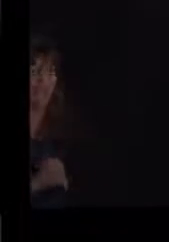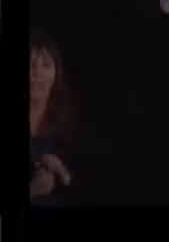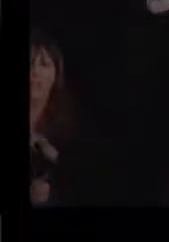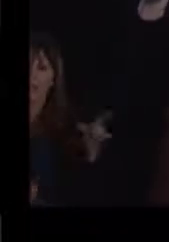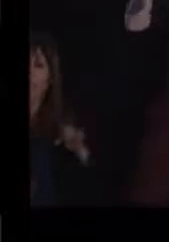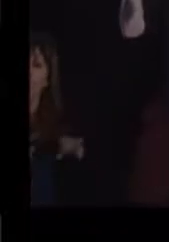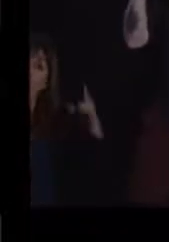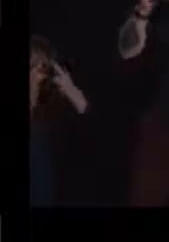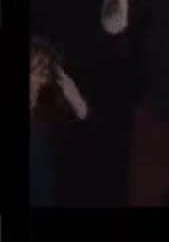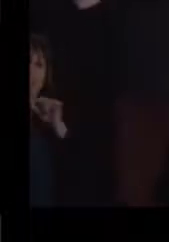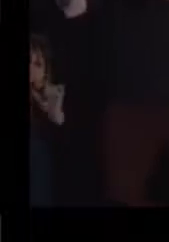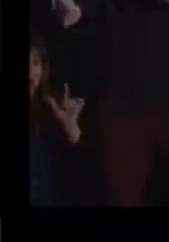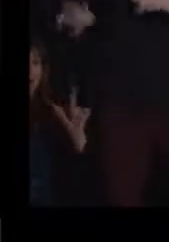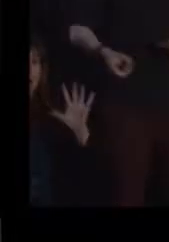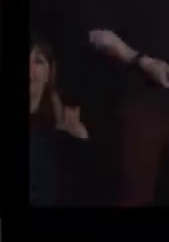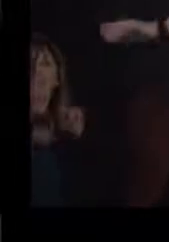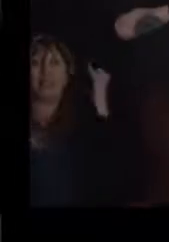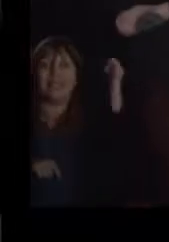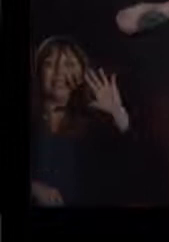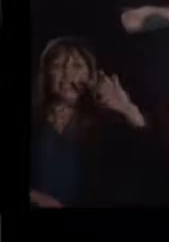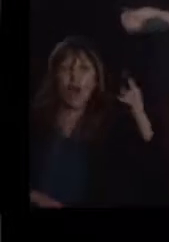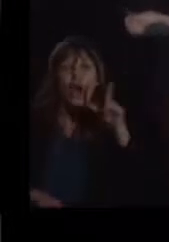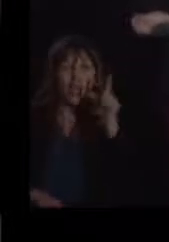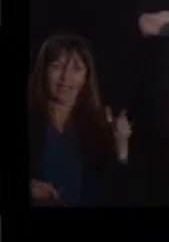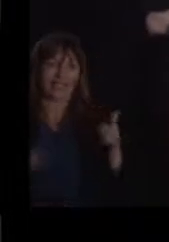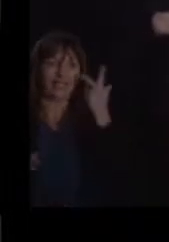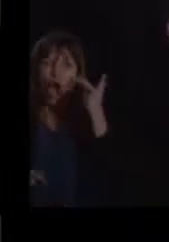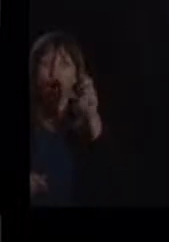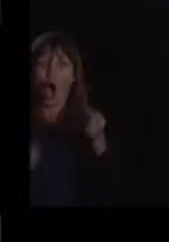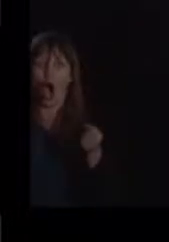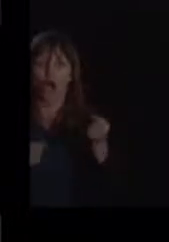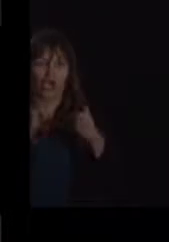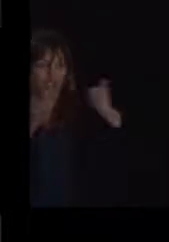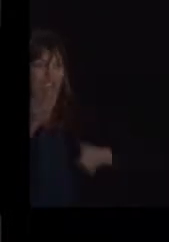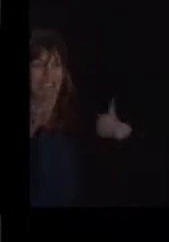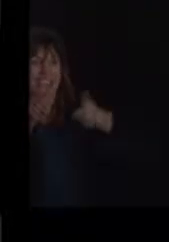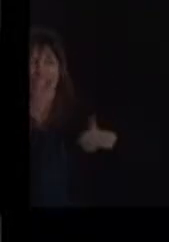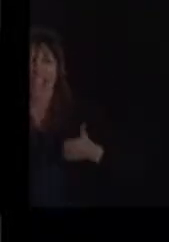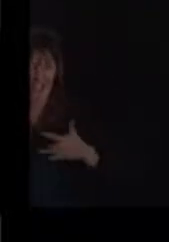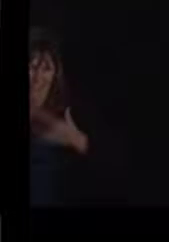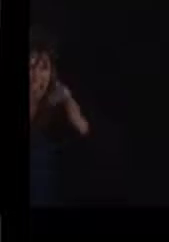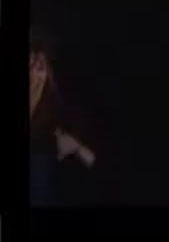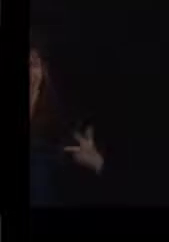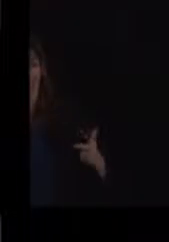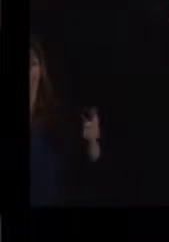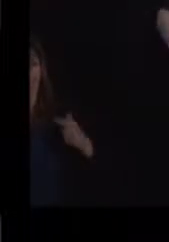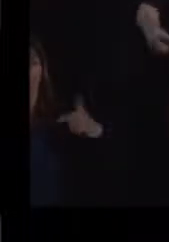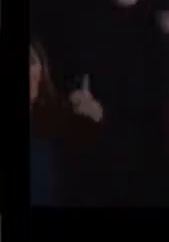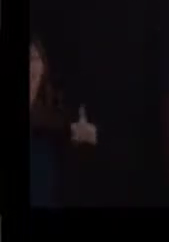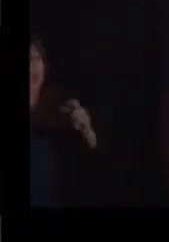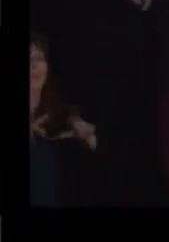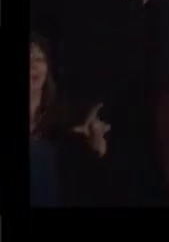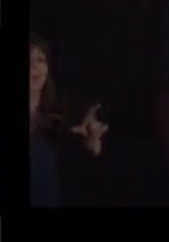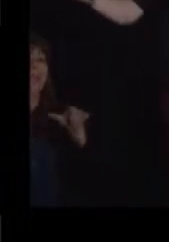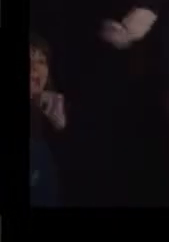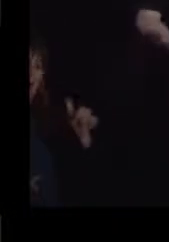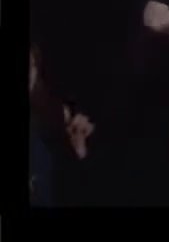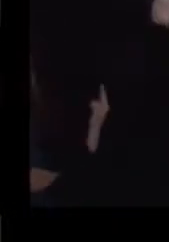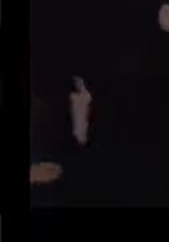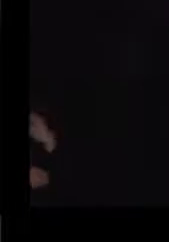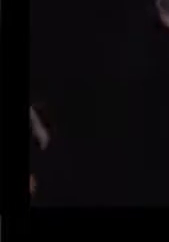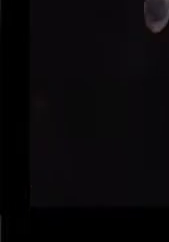just a dog chasing cars. You then just see something else and you chase. And I love that feeling. I feel like it's exciting. But that's what I do in the day. And then at